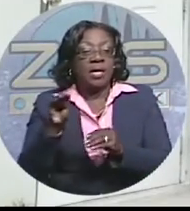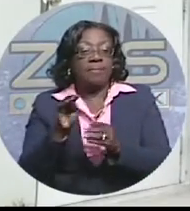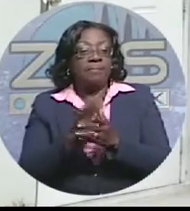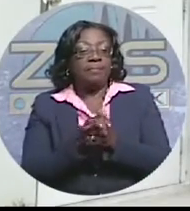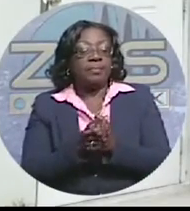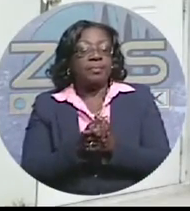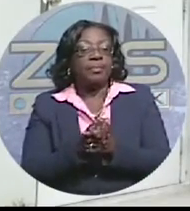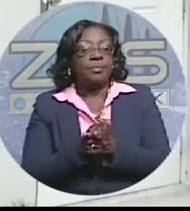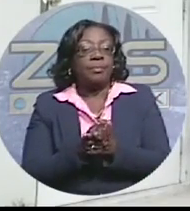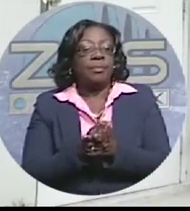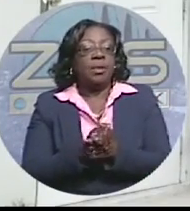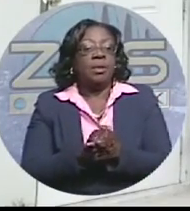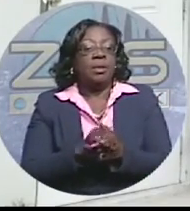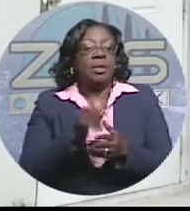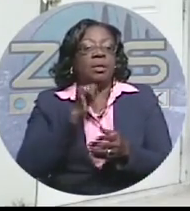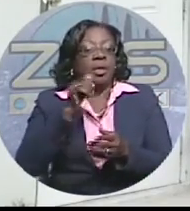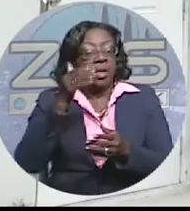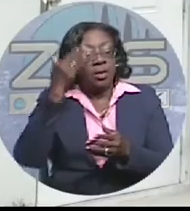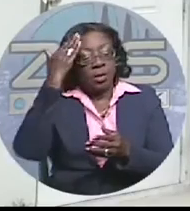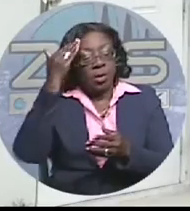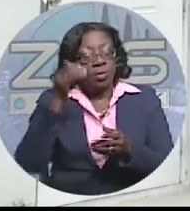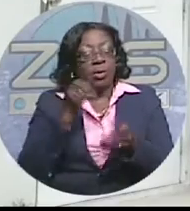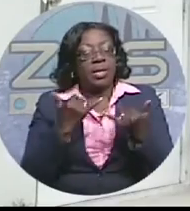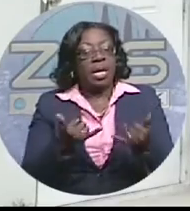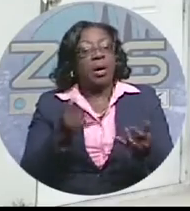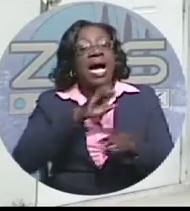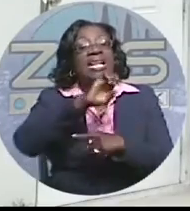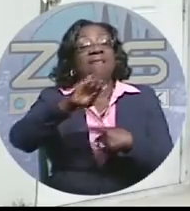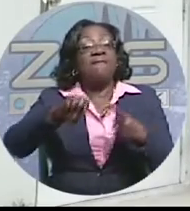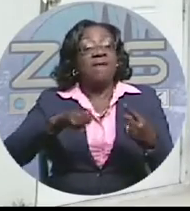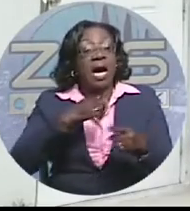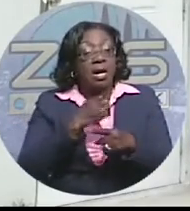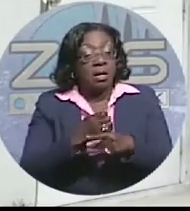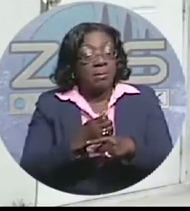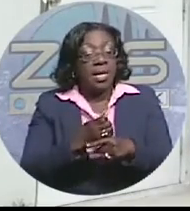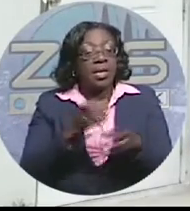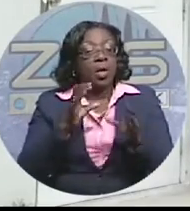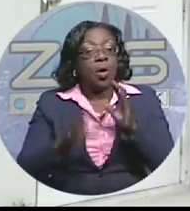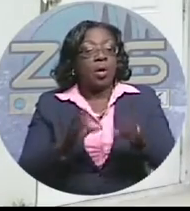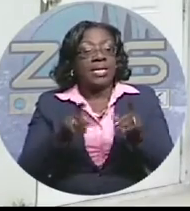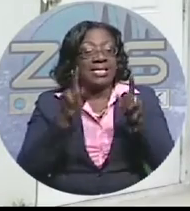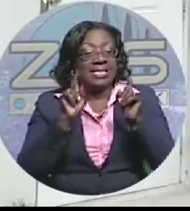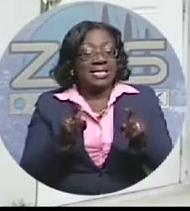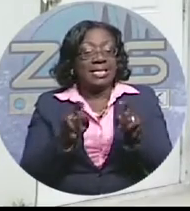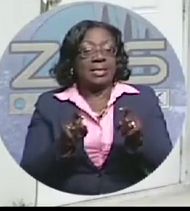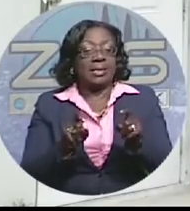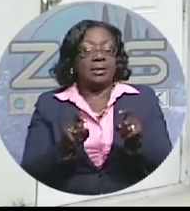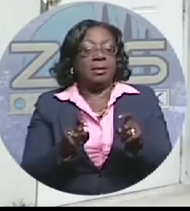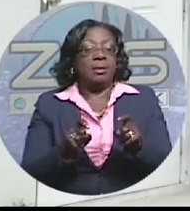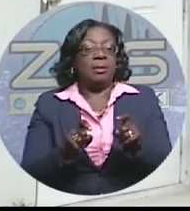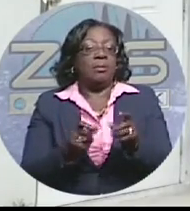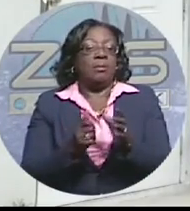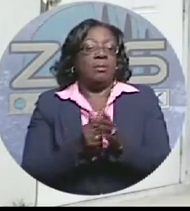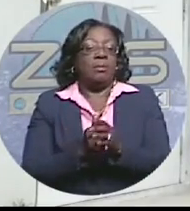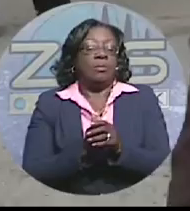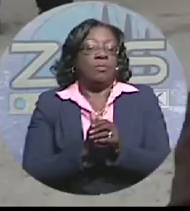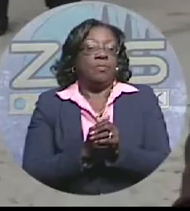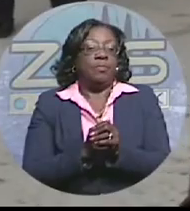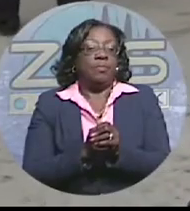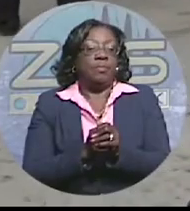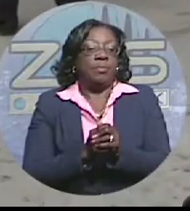then? Not to my knowledge right now. An environmental court just for the environment itself. That is something that we desperately need right